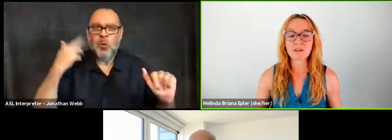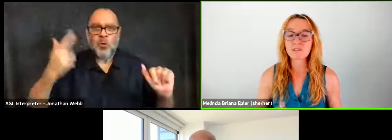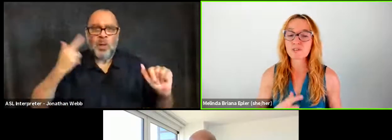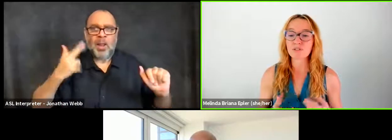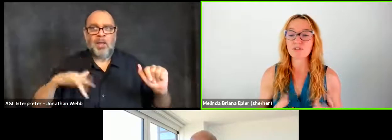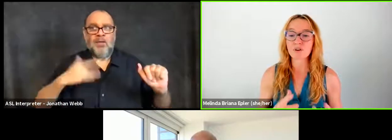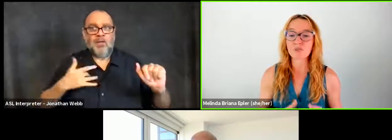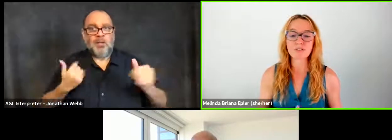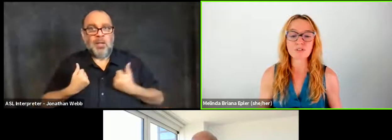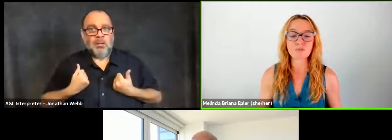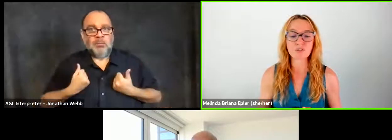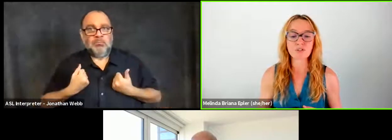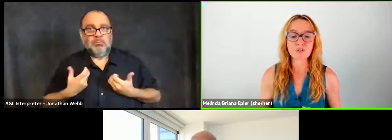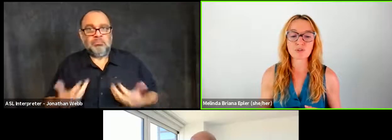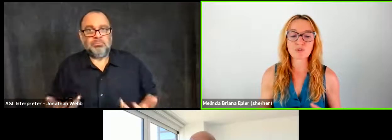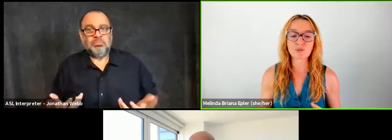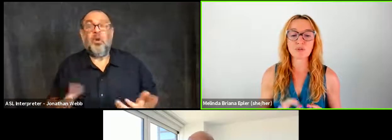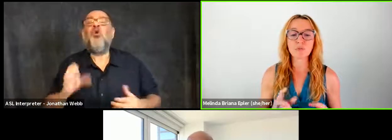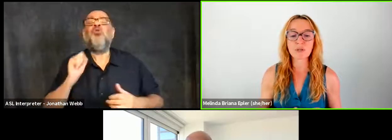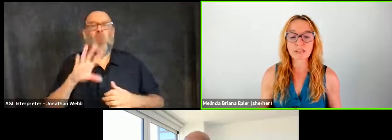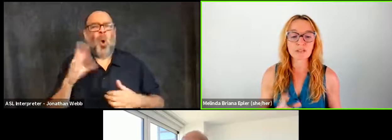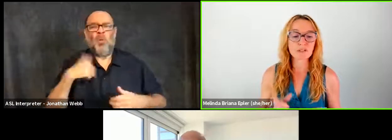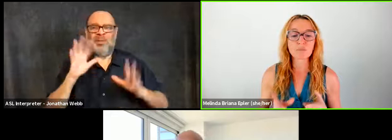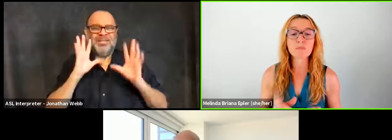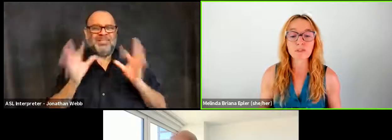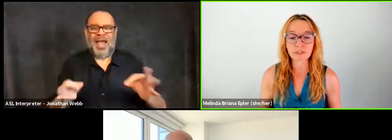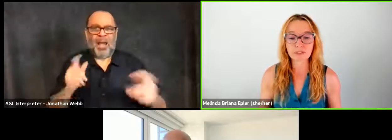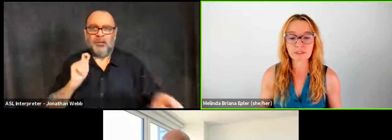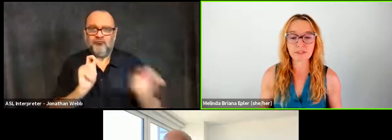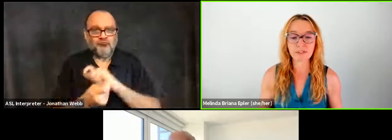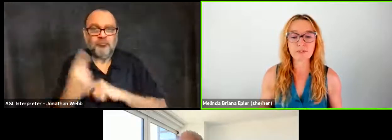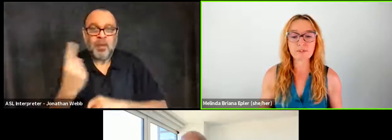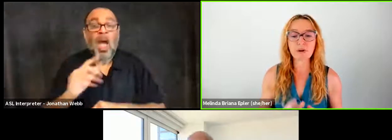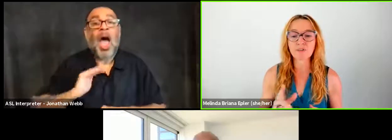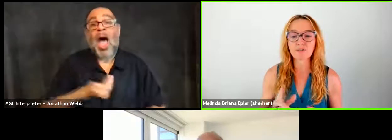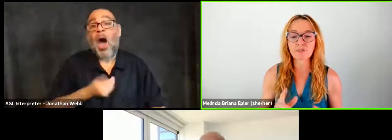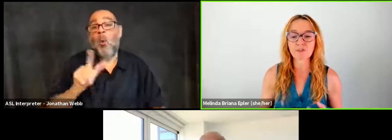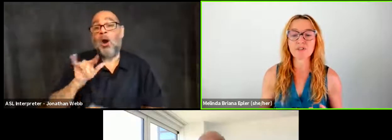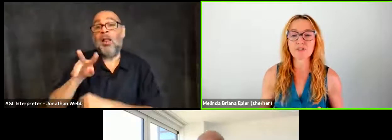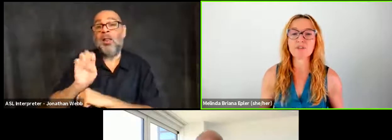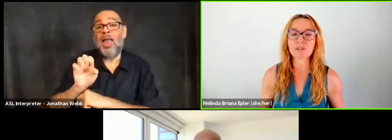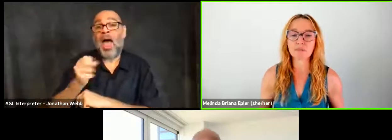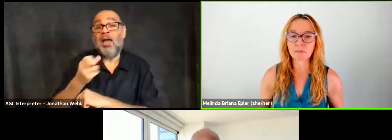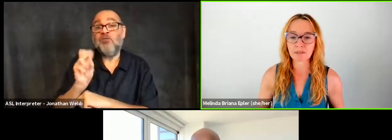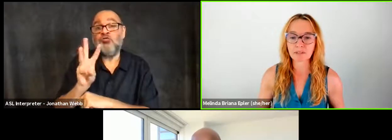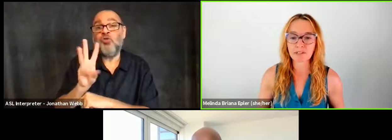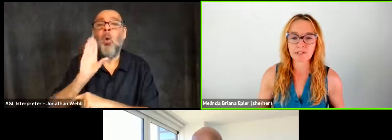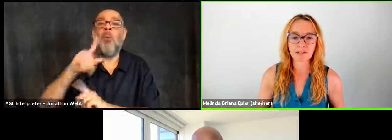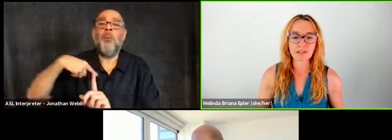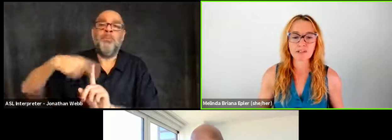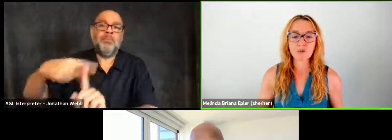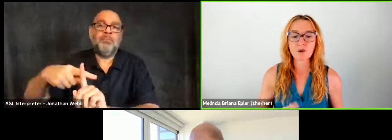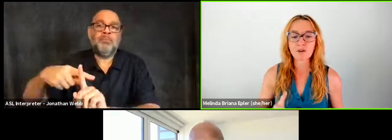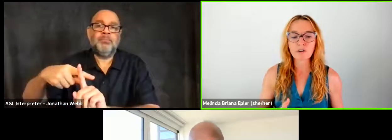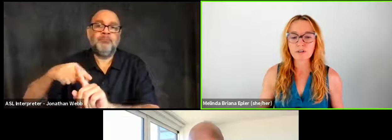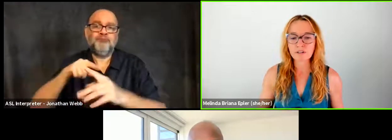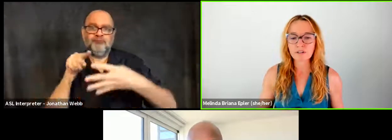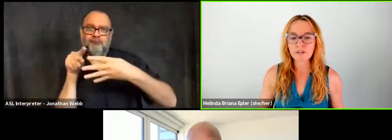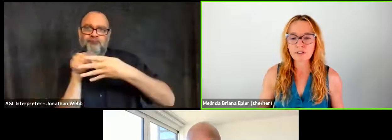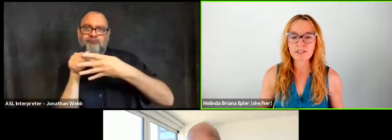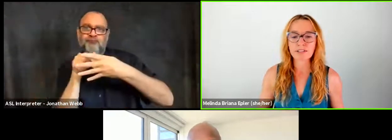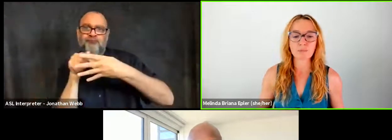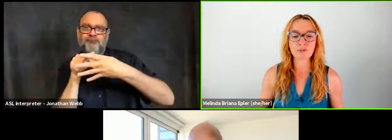our live shows are going to switch to monthly. So every first Tuesday of the month. So